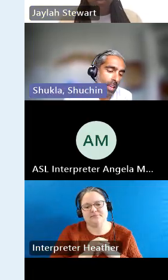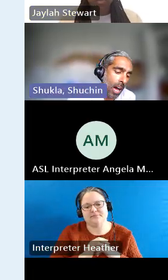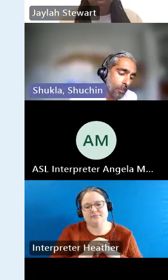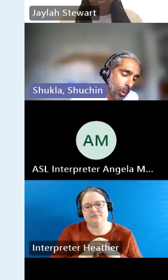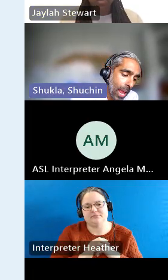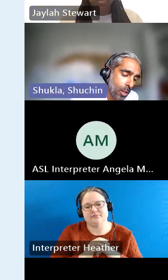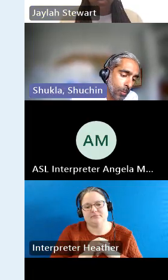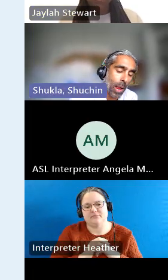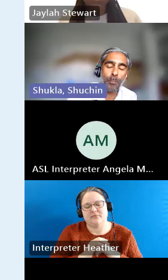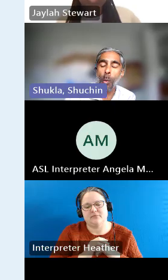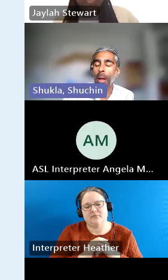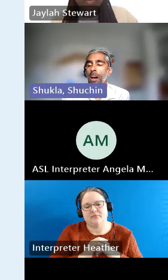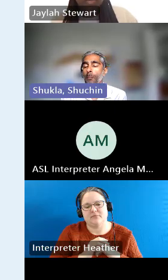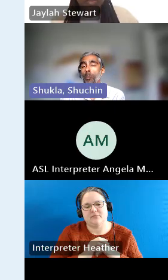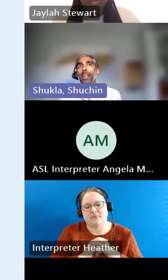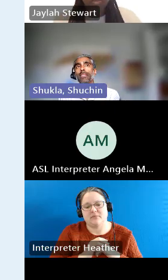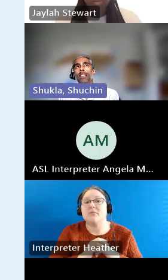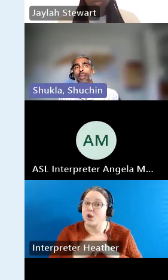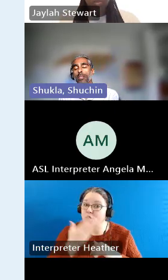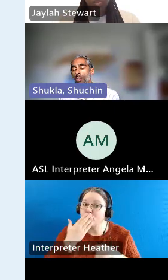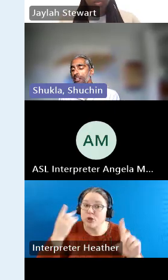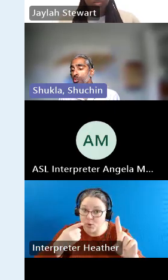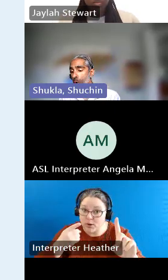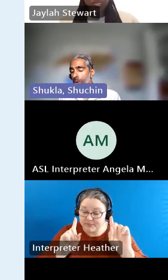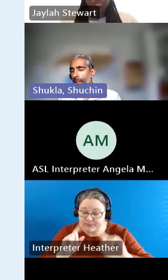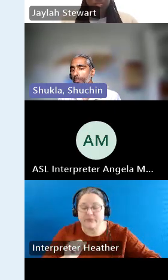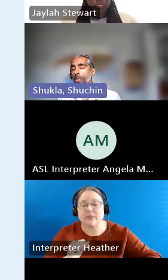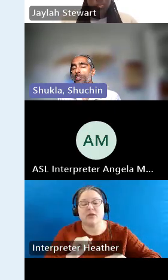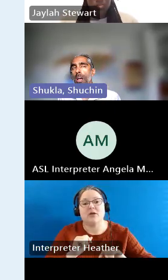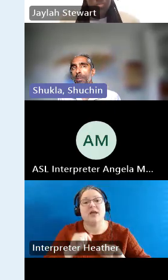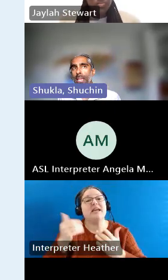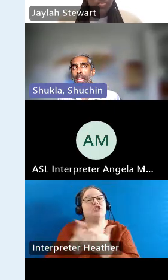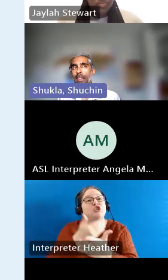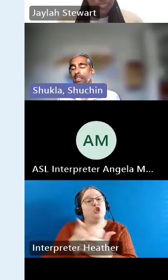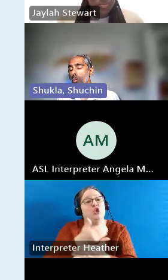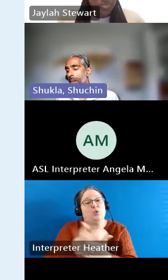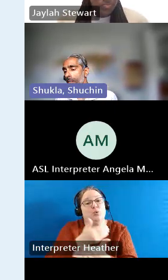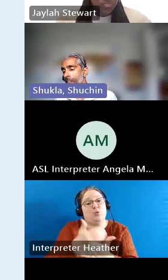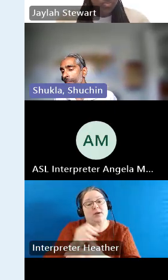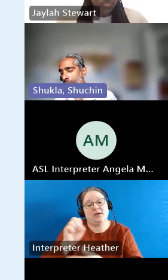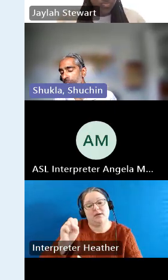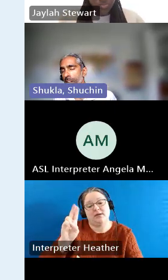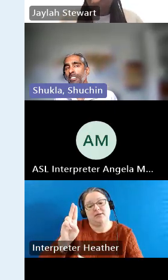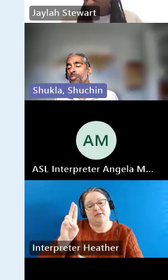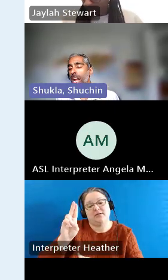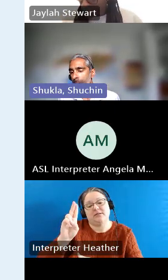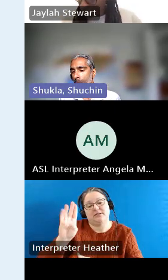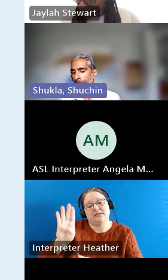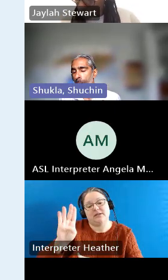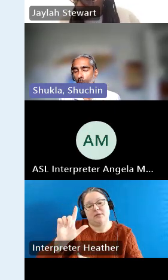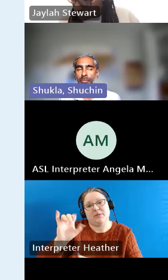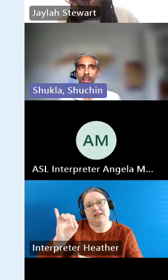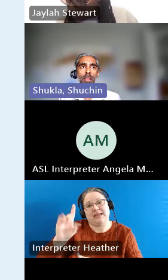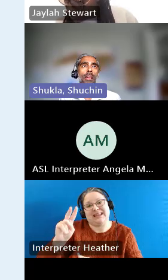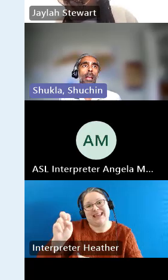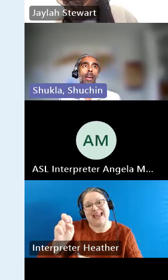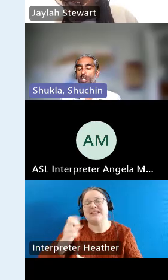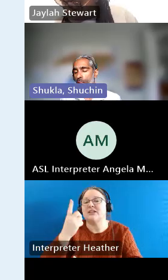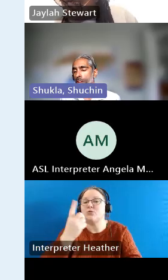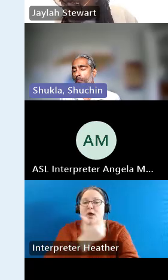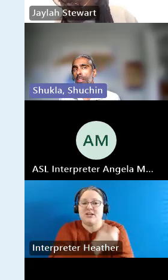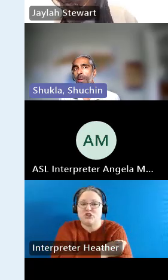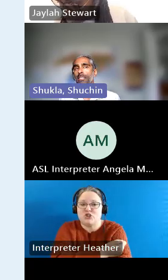I was muted. Great point. One is, it's newer. Sublocade is one version of injectable